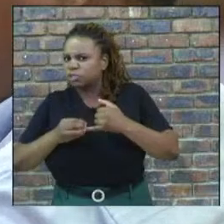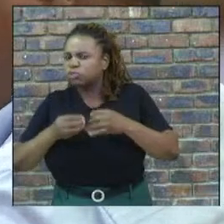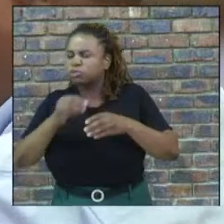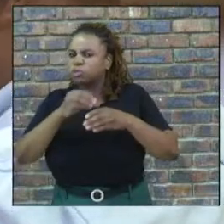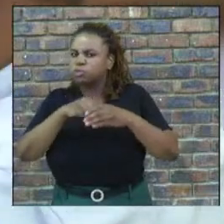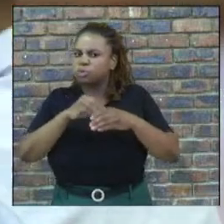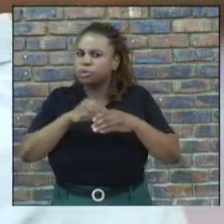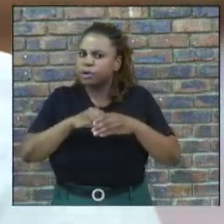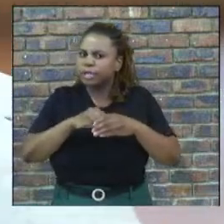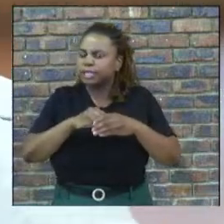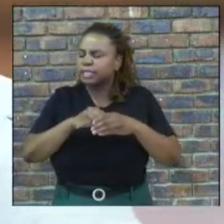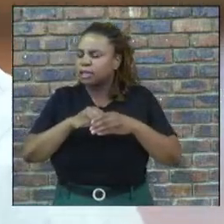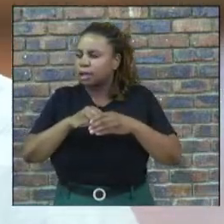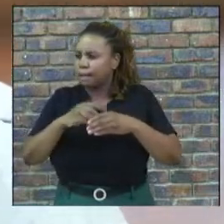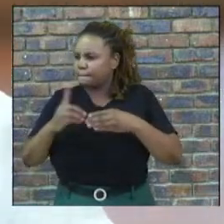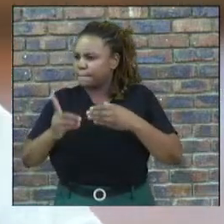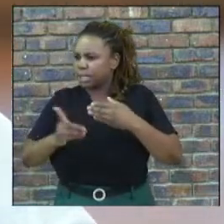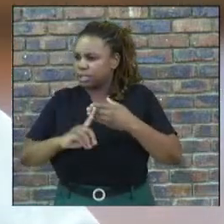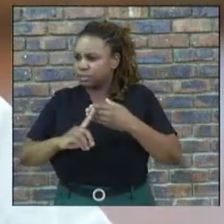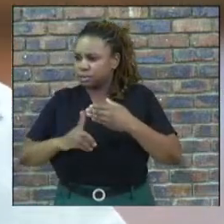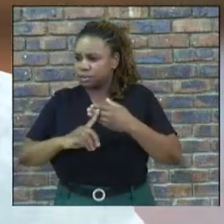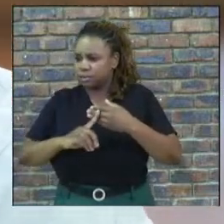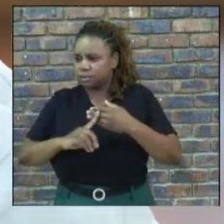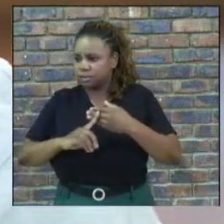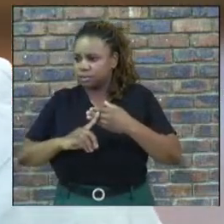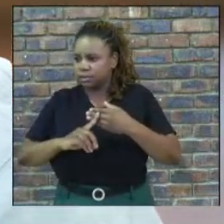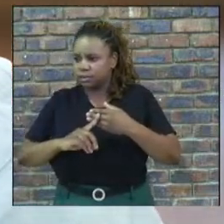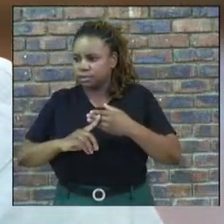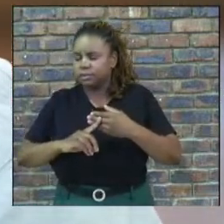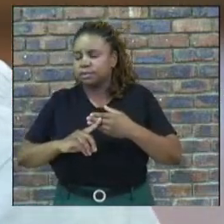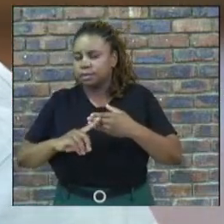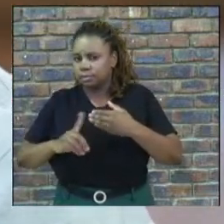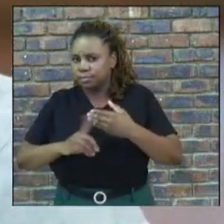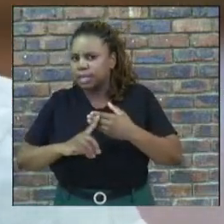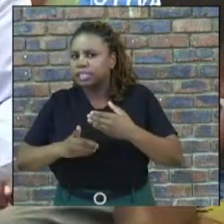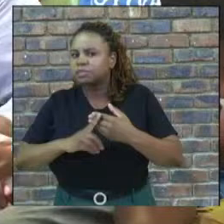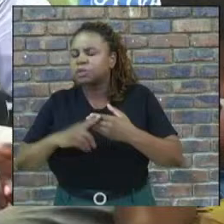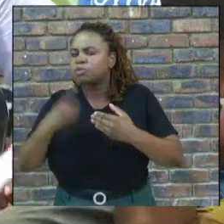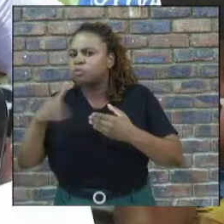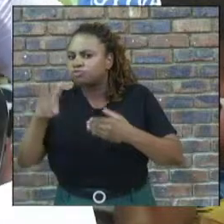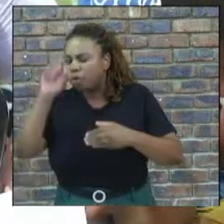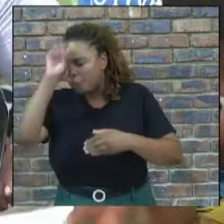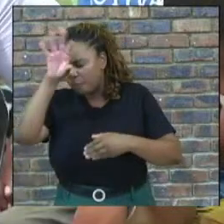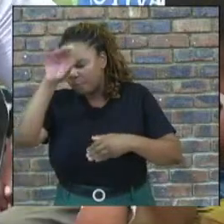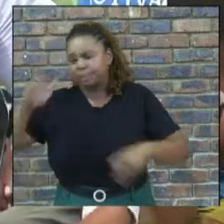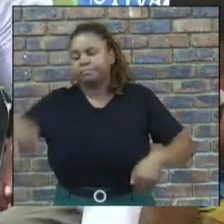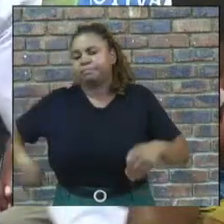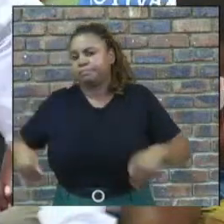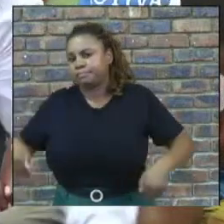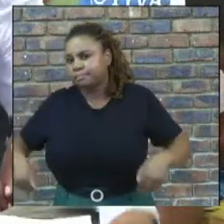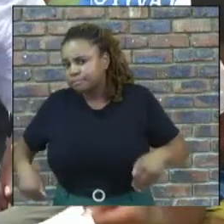these illegal activities that are happening. And the other issue is on the